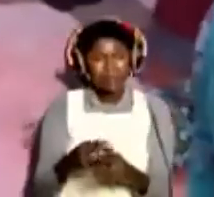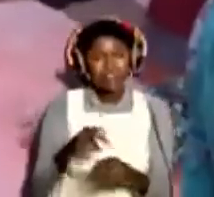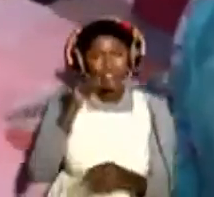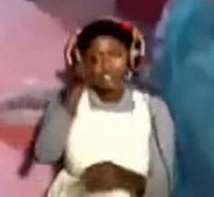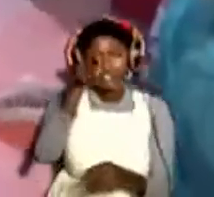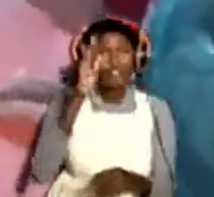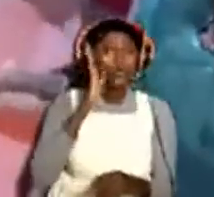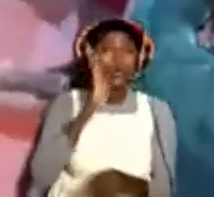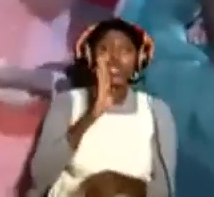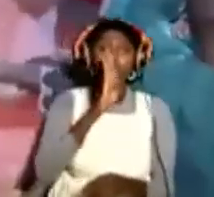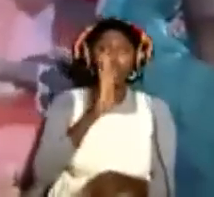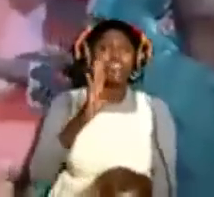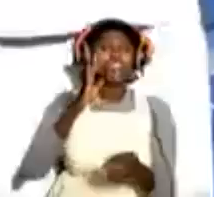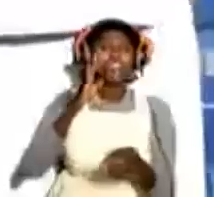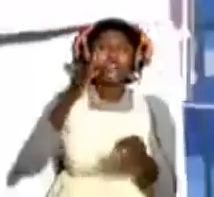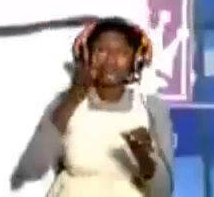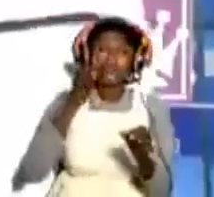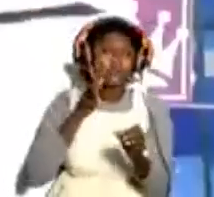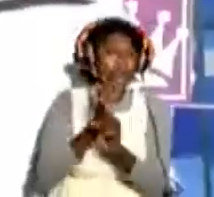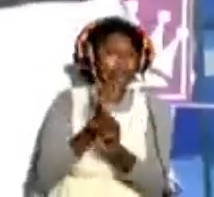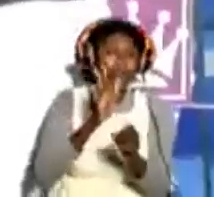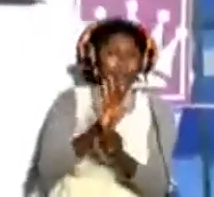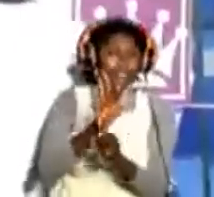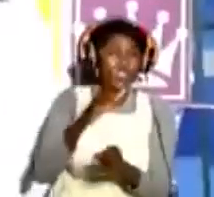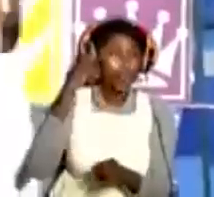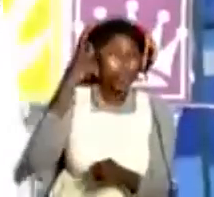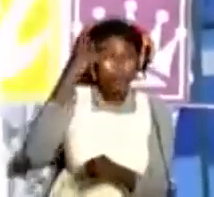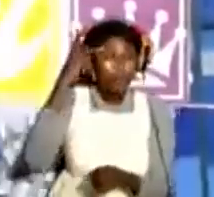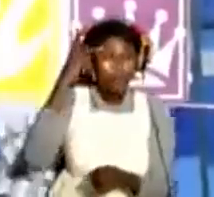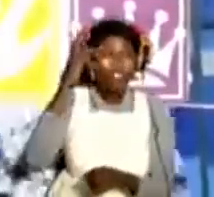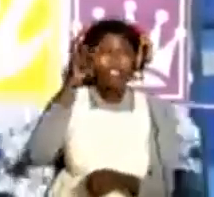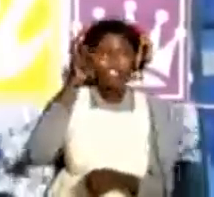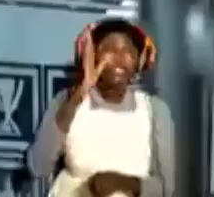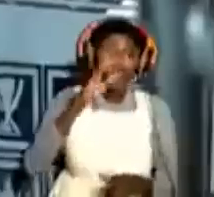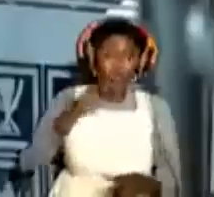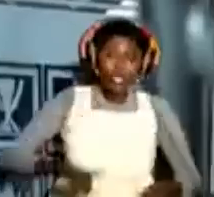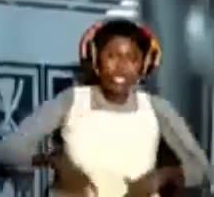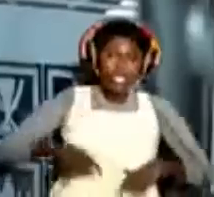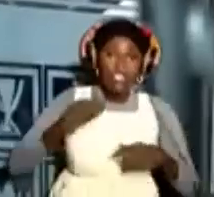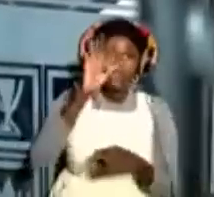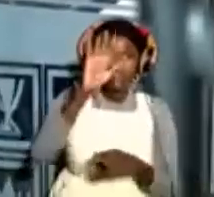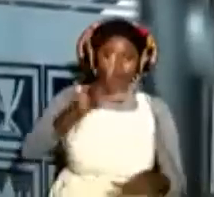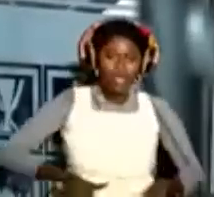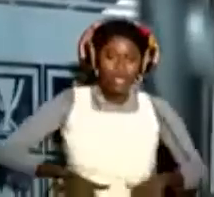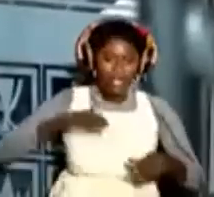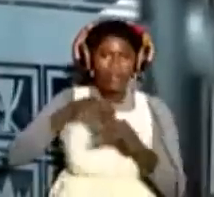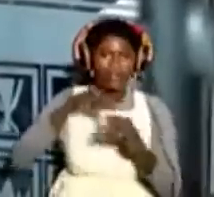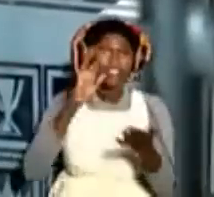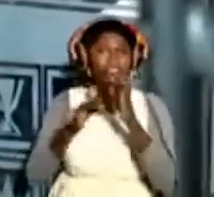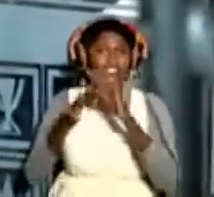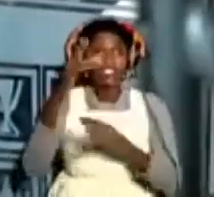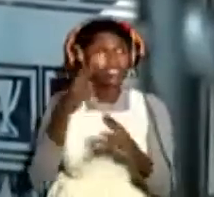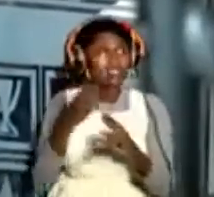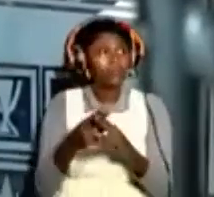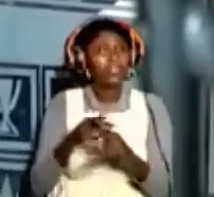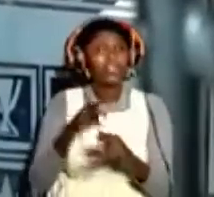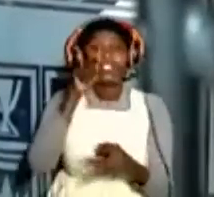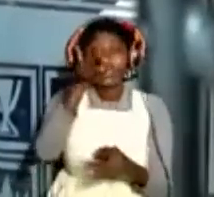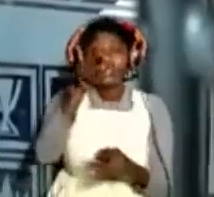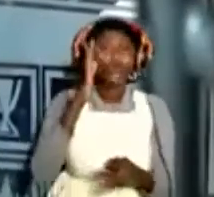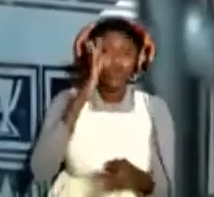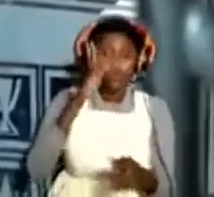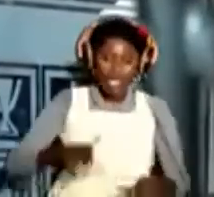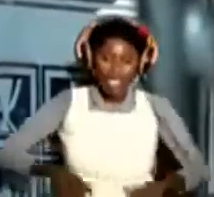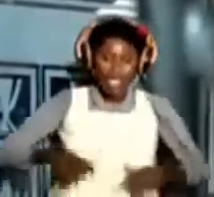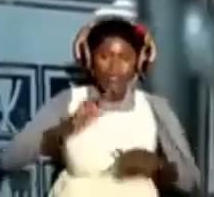You will fulfill purpose. You will fulfill purpose. You